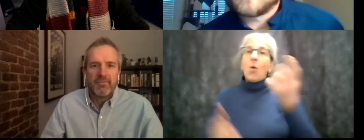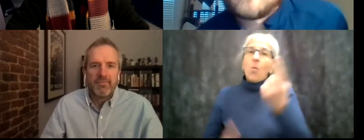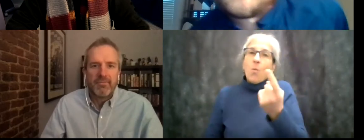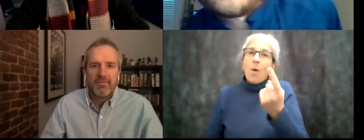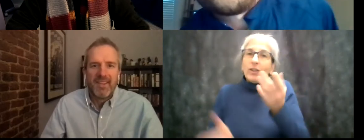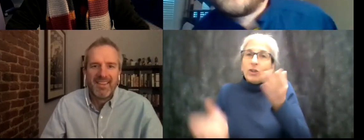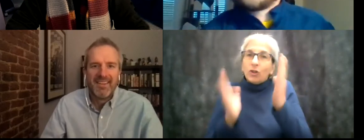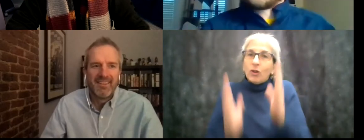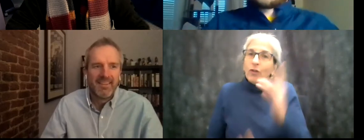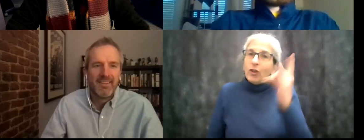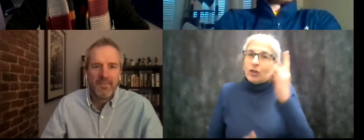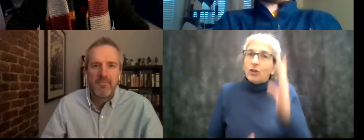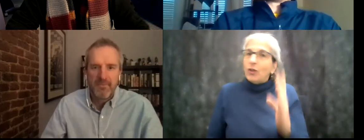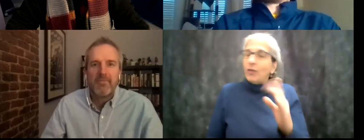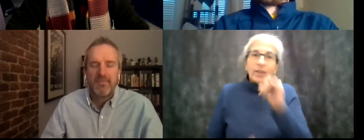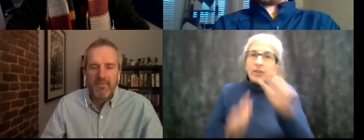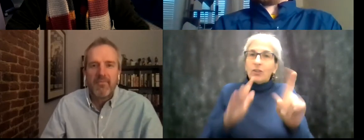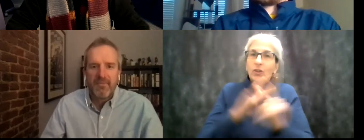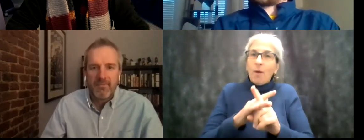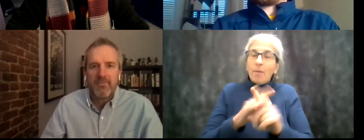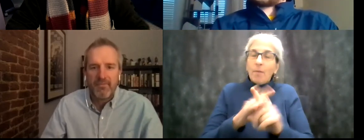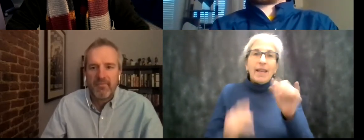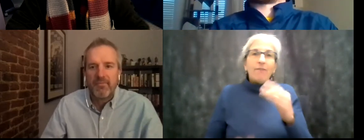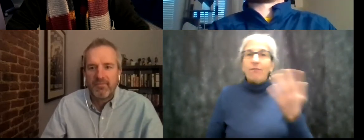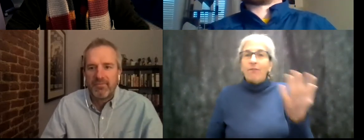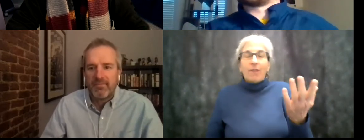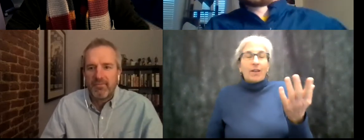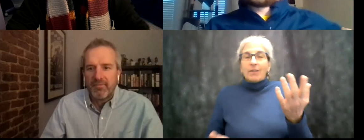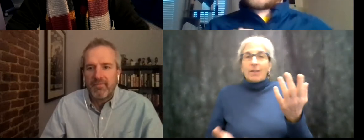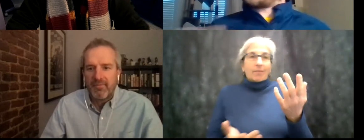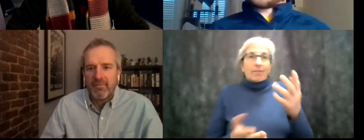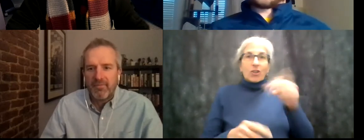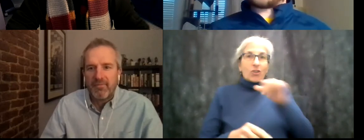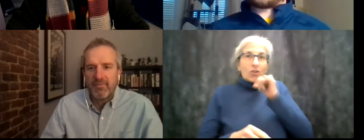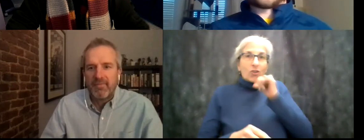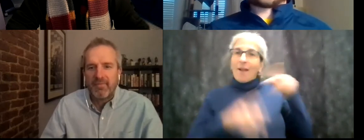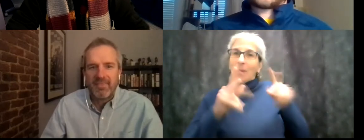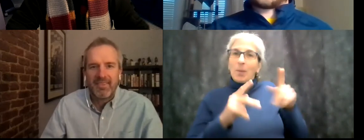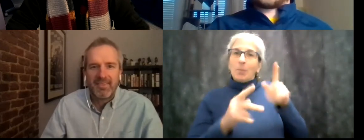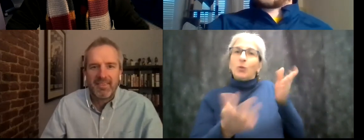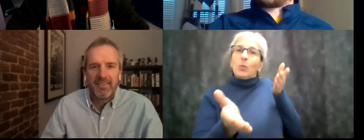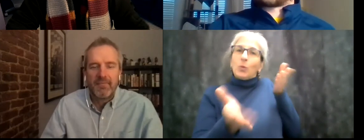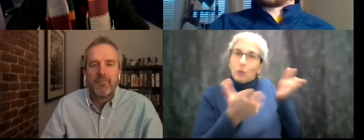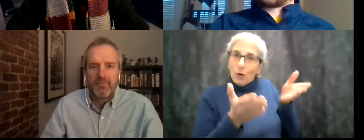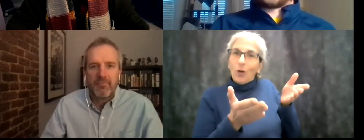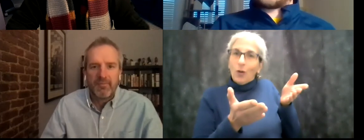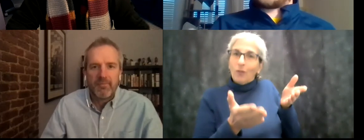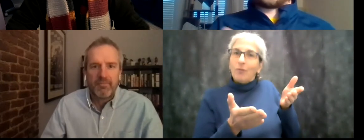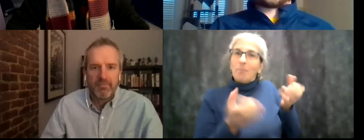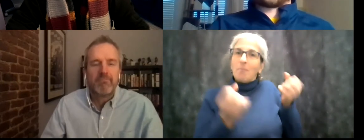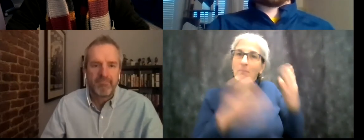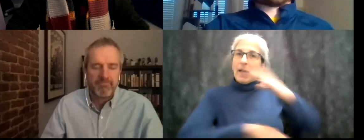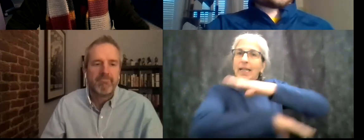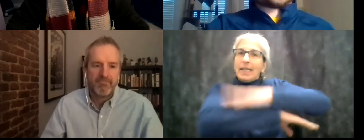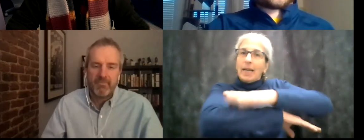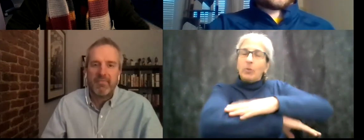fourth of the tables in the restaurant, if they get full, they're not going to have somebody to get there. So Absolutely. I mean, punctuality and reliability